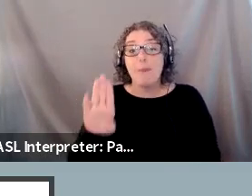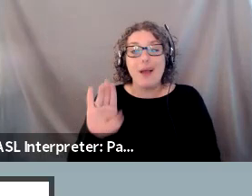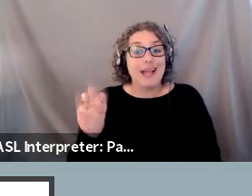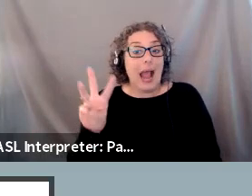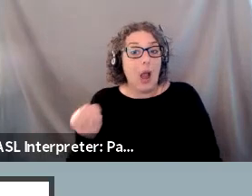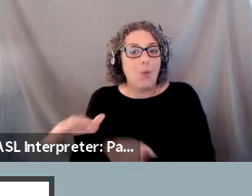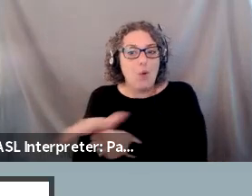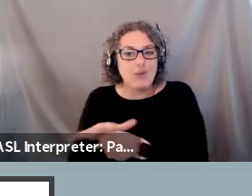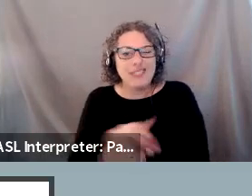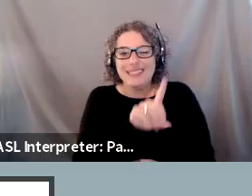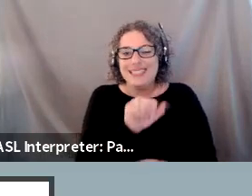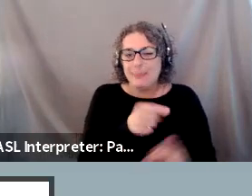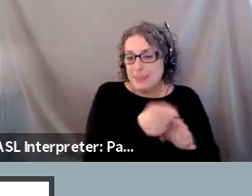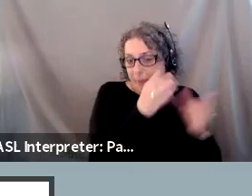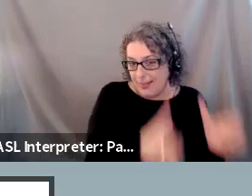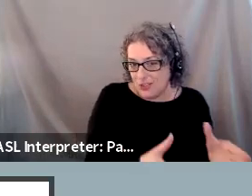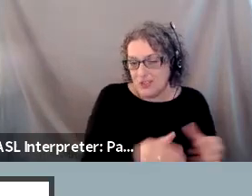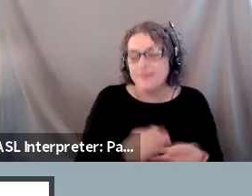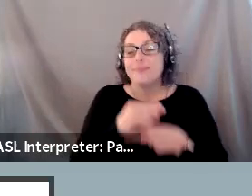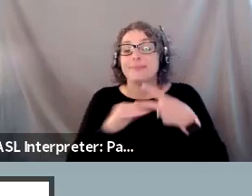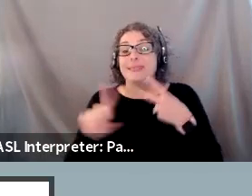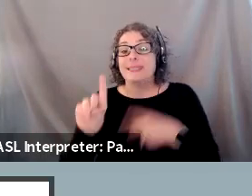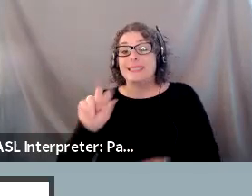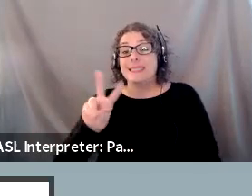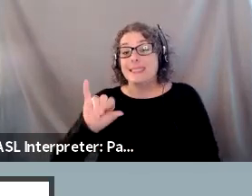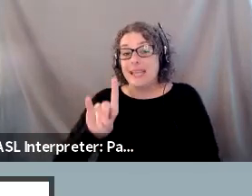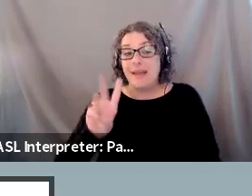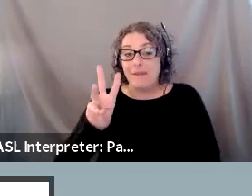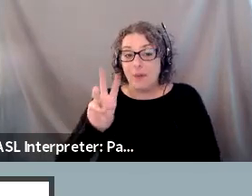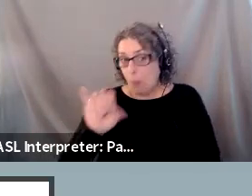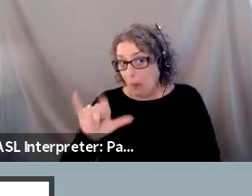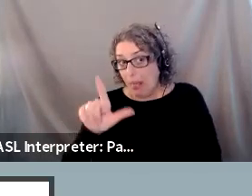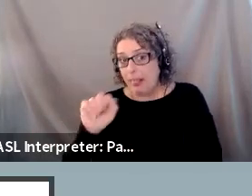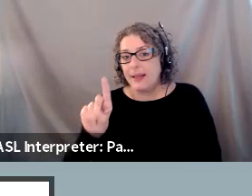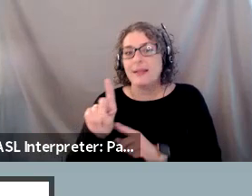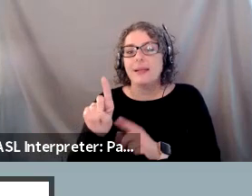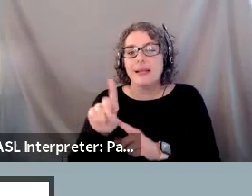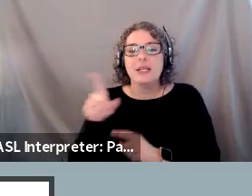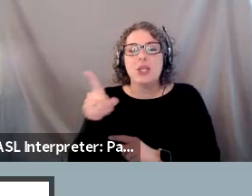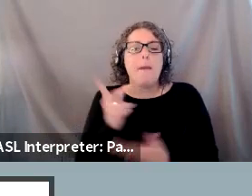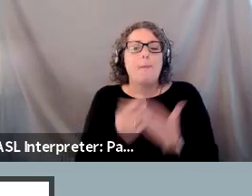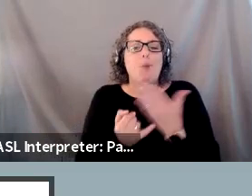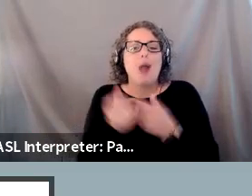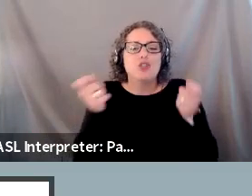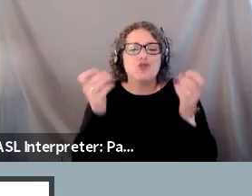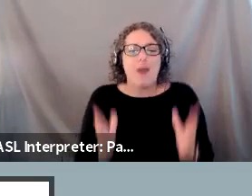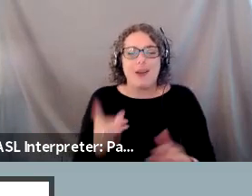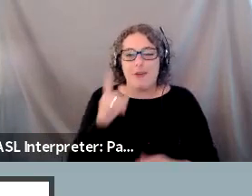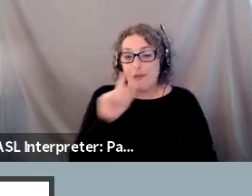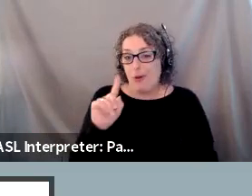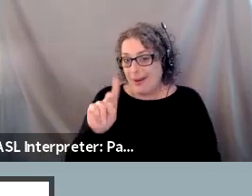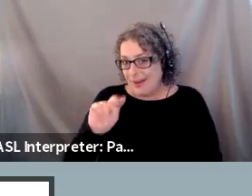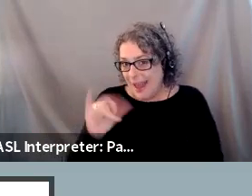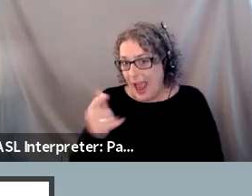region, and David Whalen, who is the Project Director at Niagara University's first an Emergency